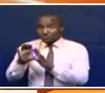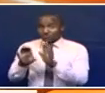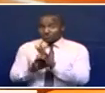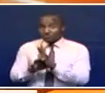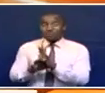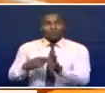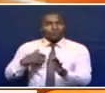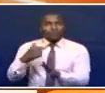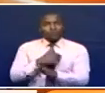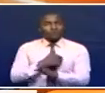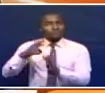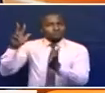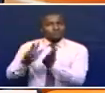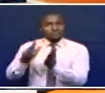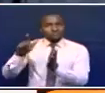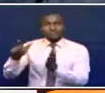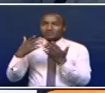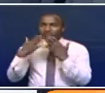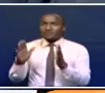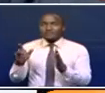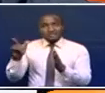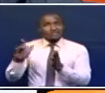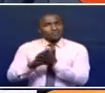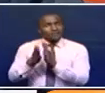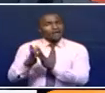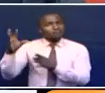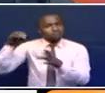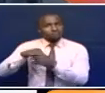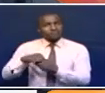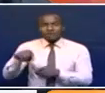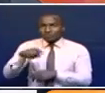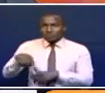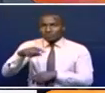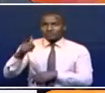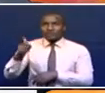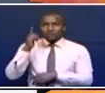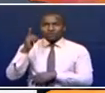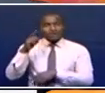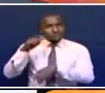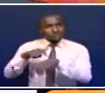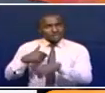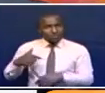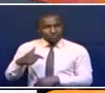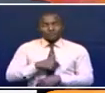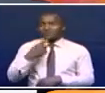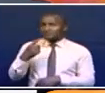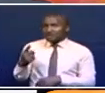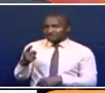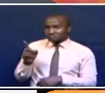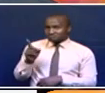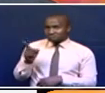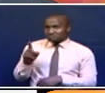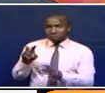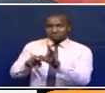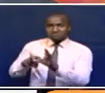even imported it, ratified it as such. Therefore, it becomes part of our domestic law. The moment we begin to say, let us